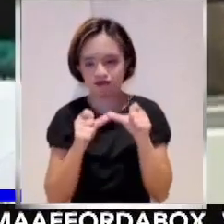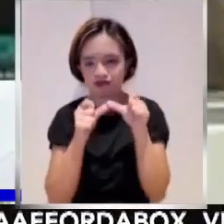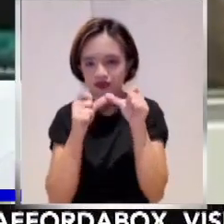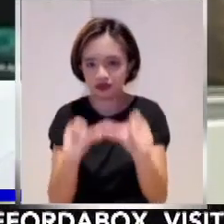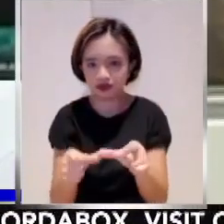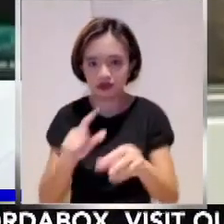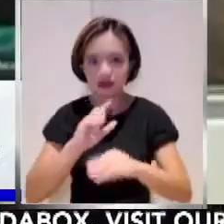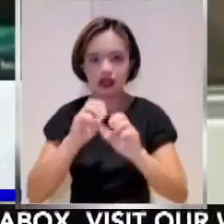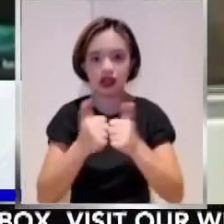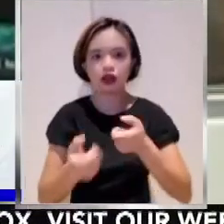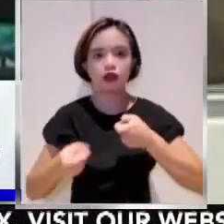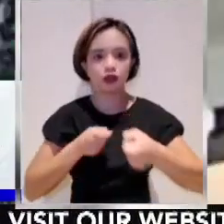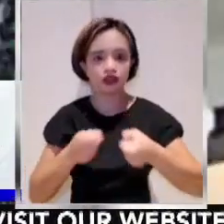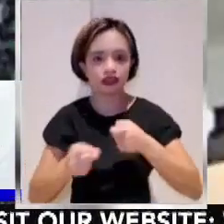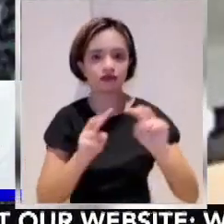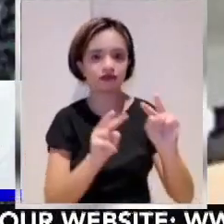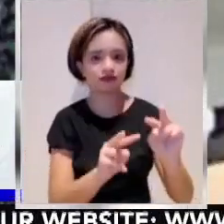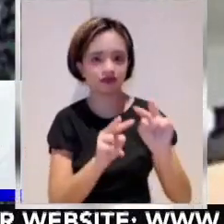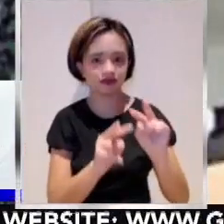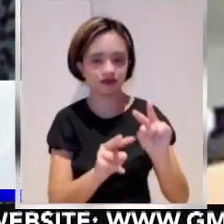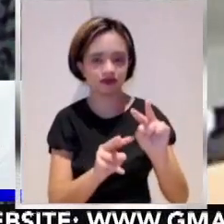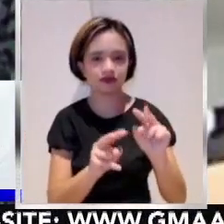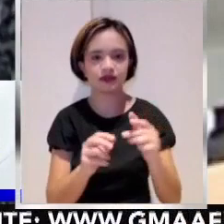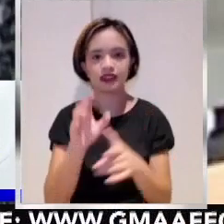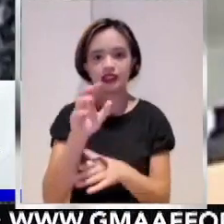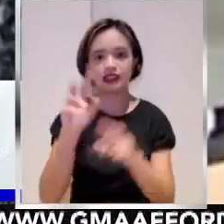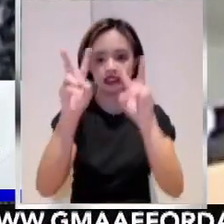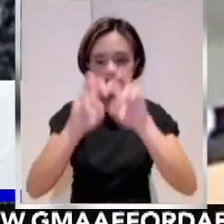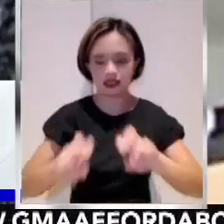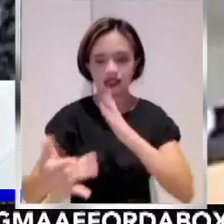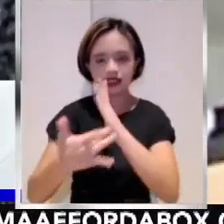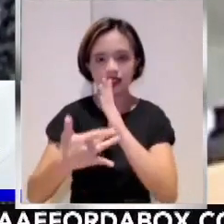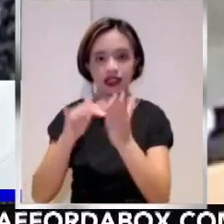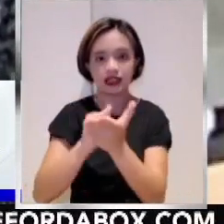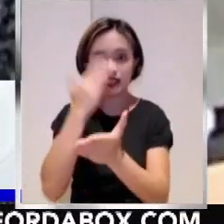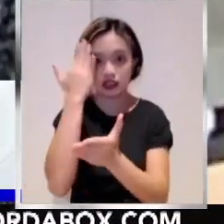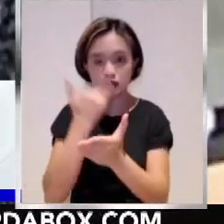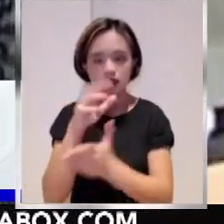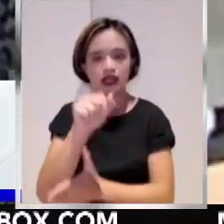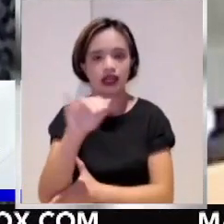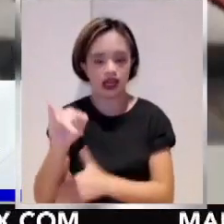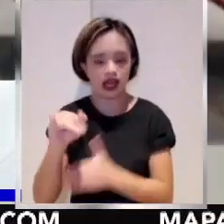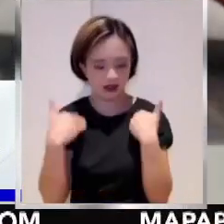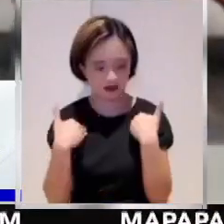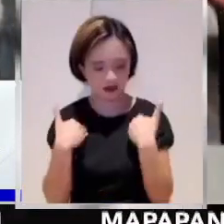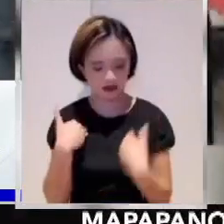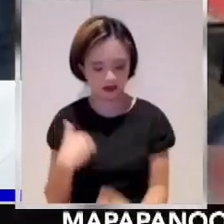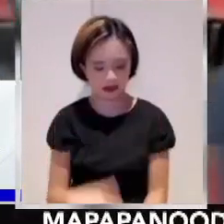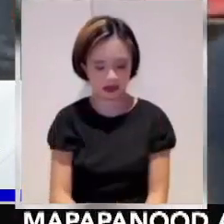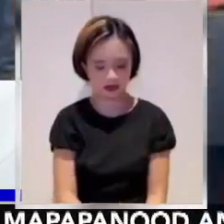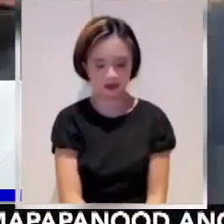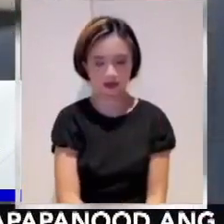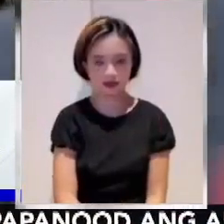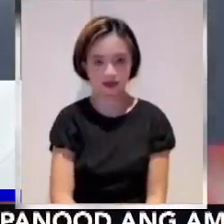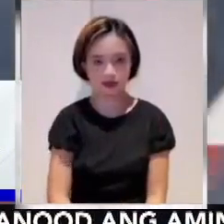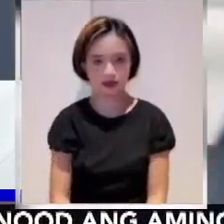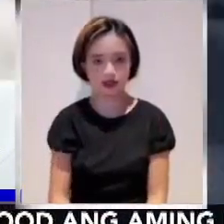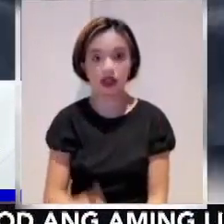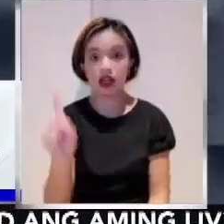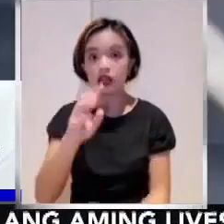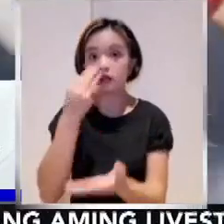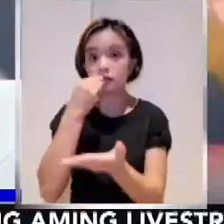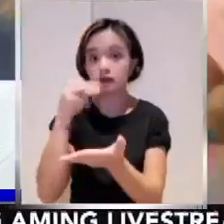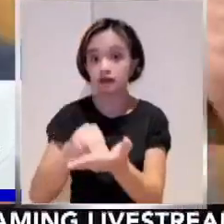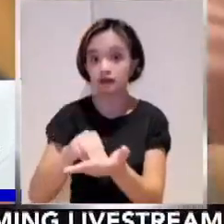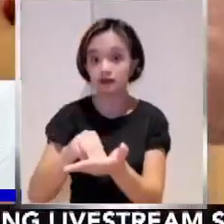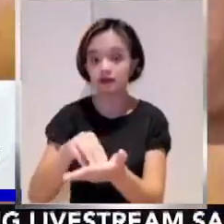and monitoring through intelligence system. So that's why we embedded artificial intelligence into this system. Mensahe ni Coach Alvin sa